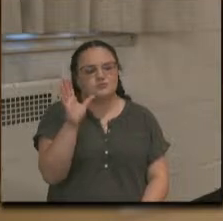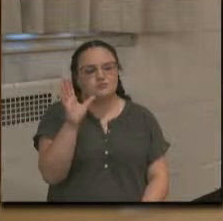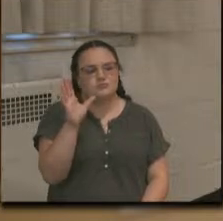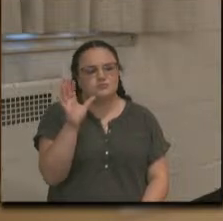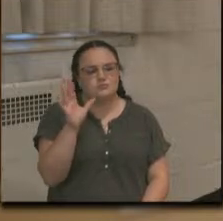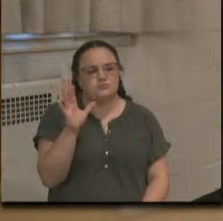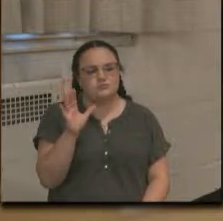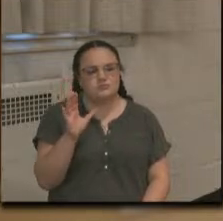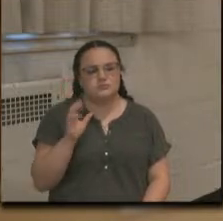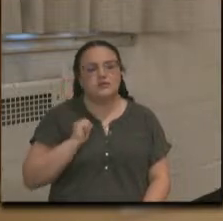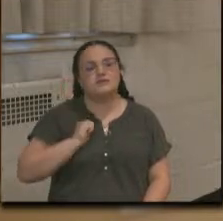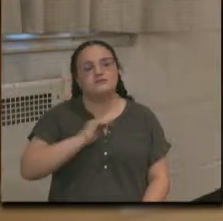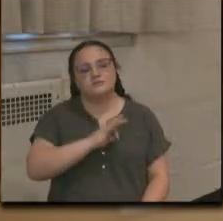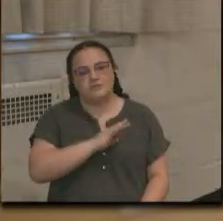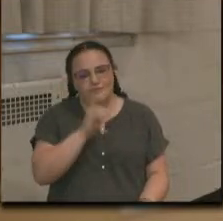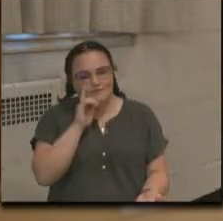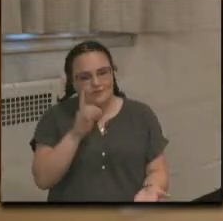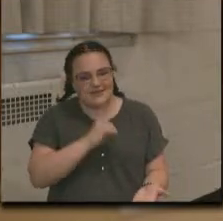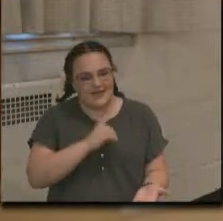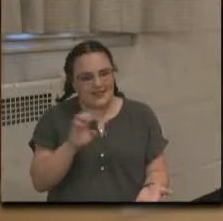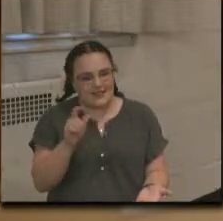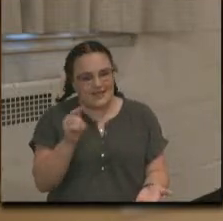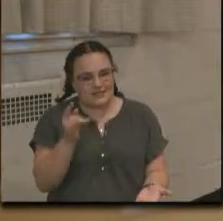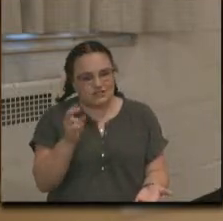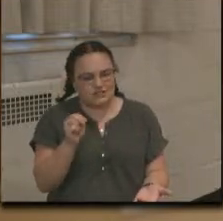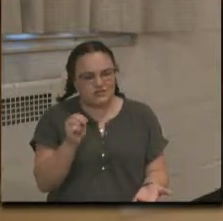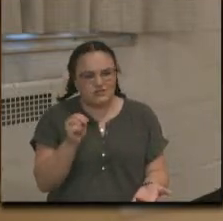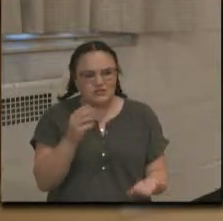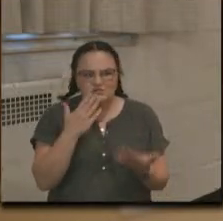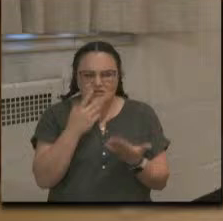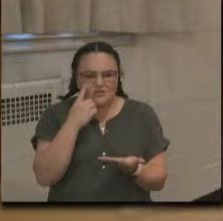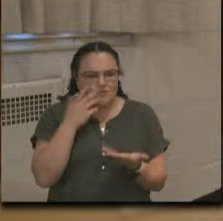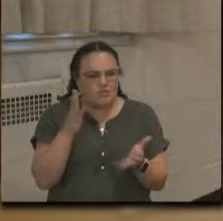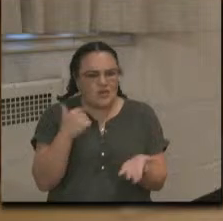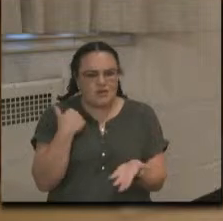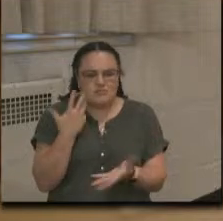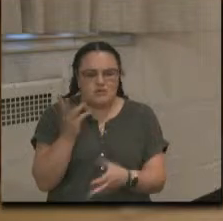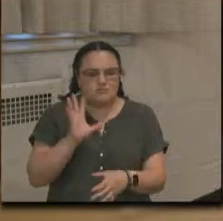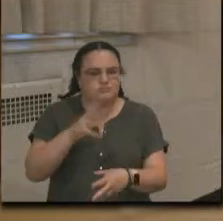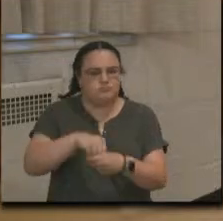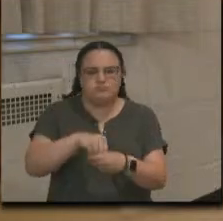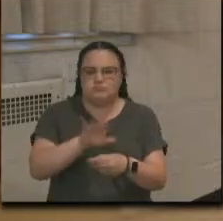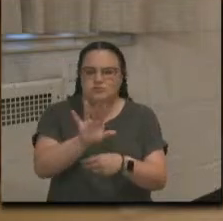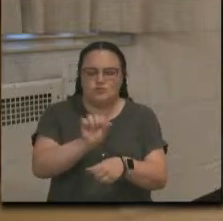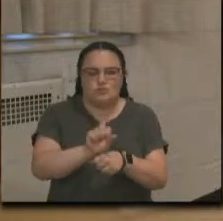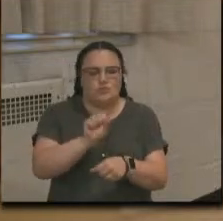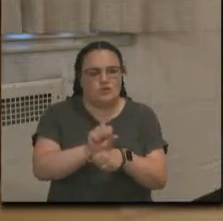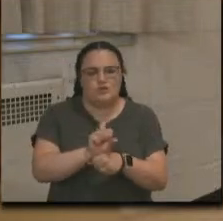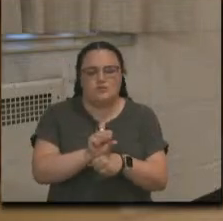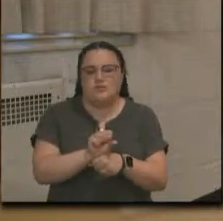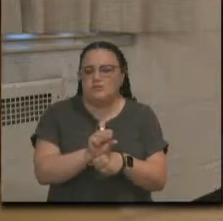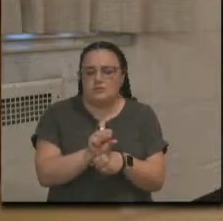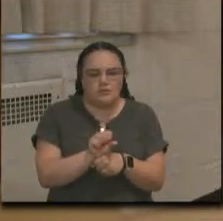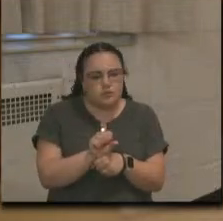Senate delegation. Thank you for allowing me to be a partner with you in